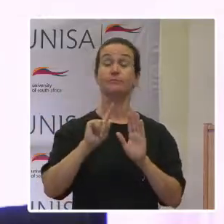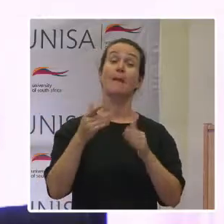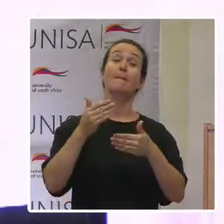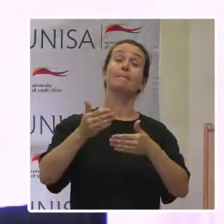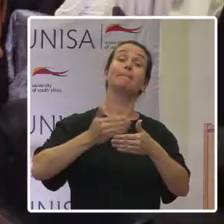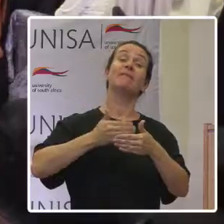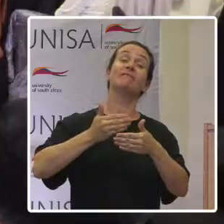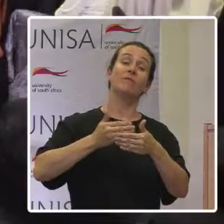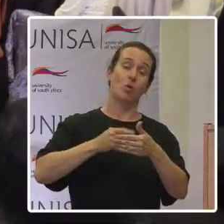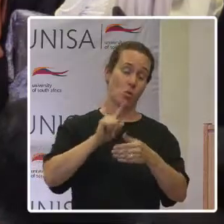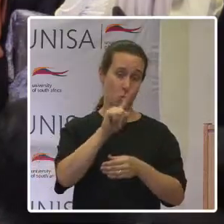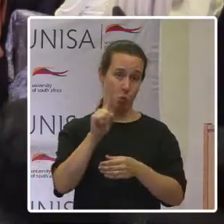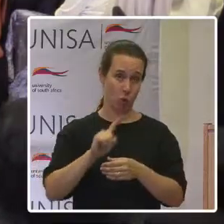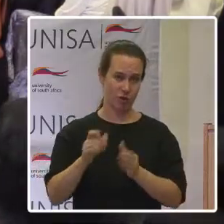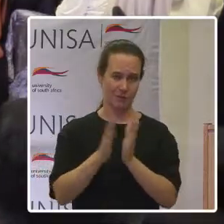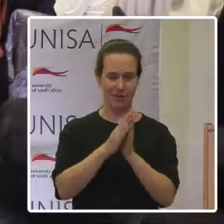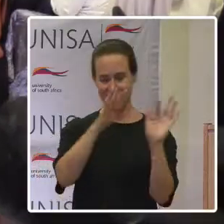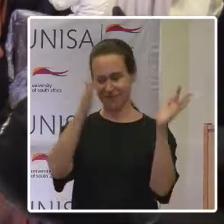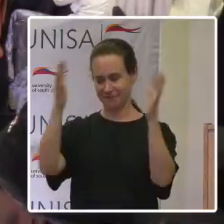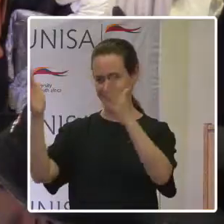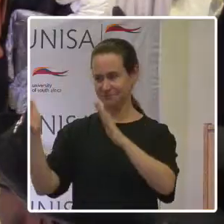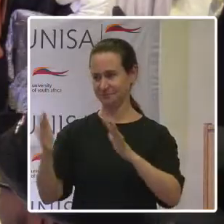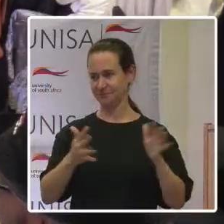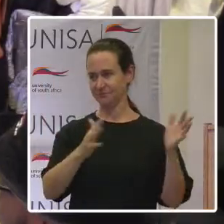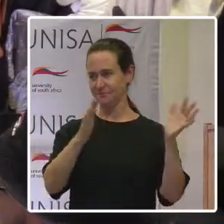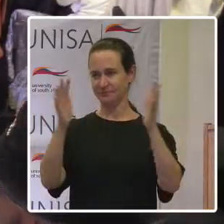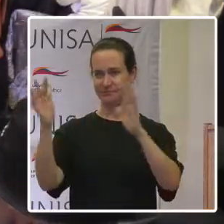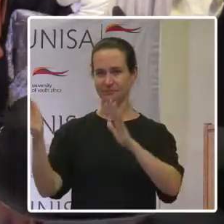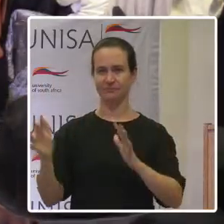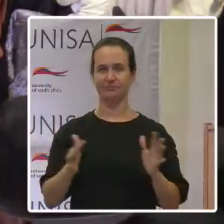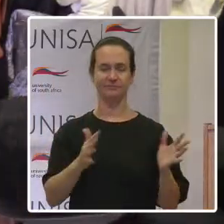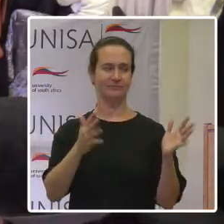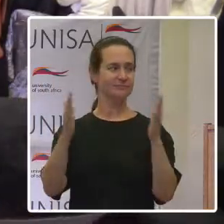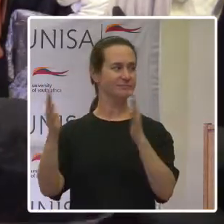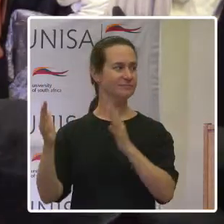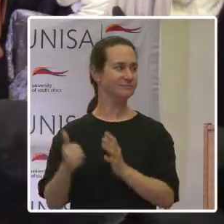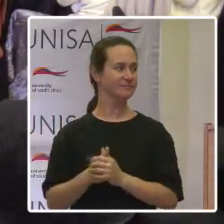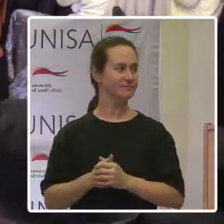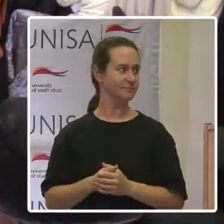them questions, let's give them a big round of applause.